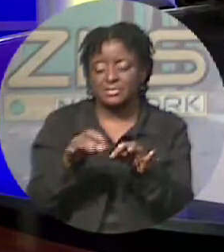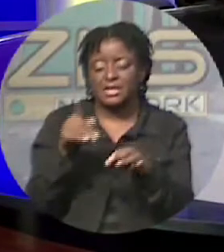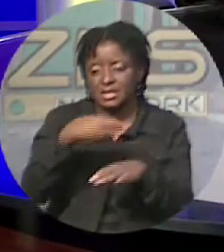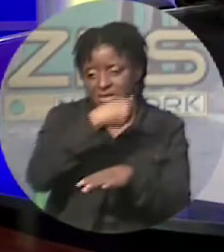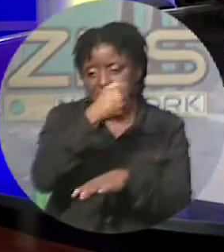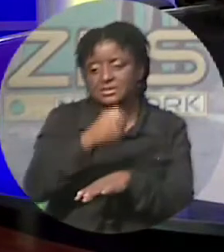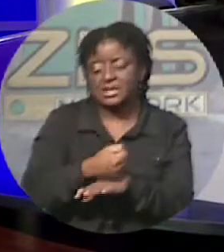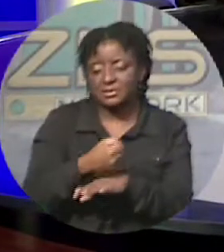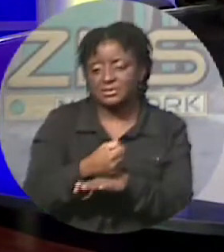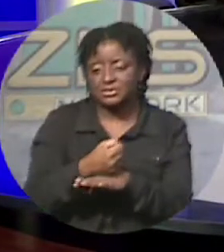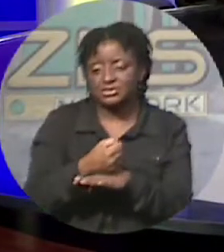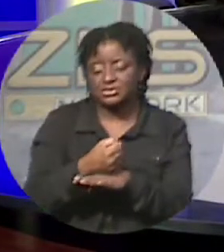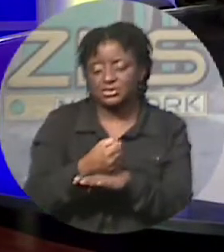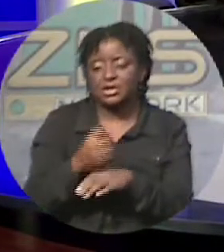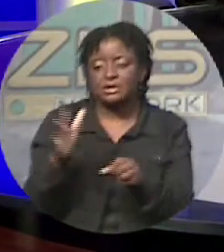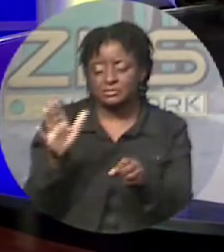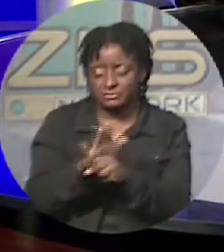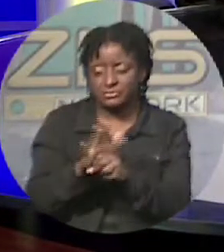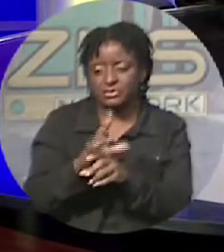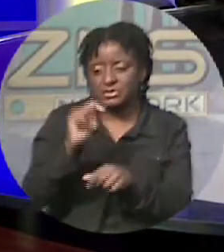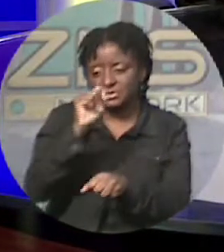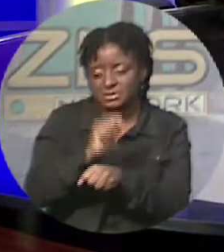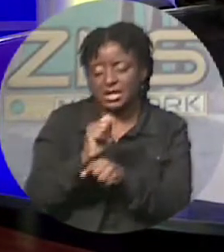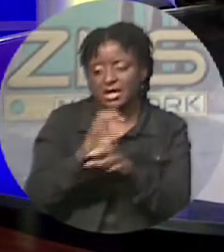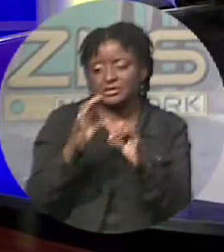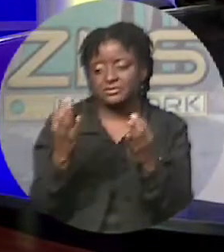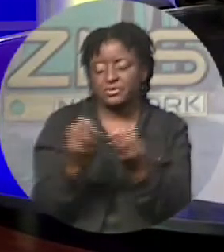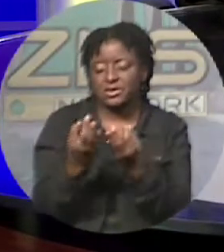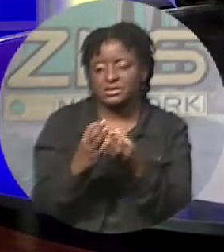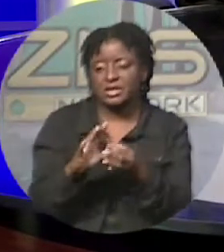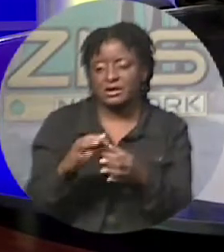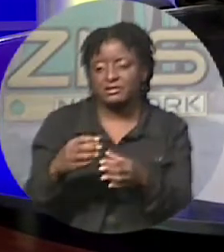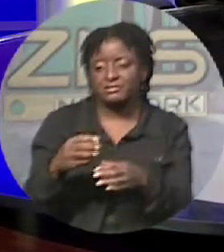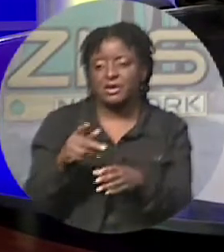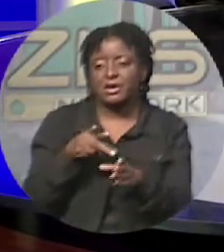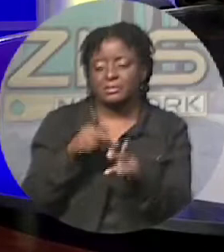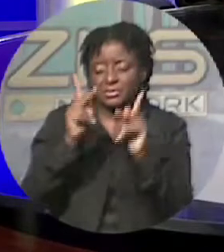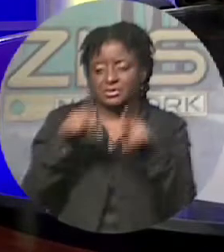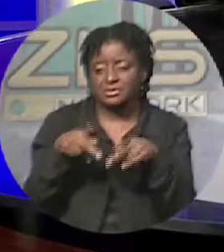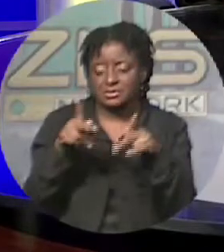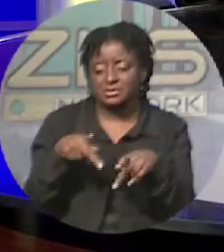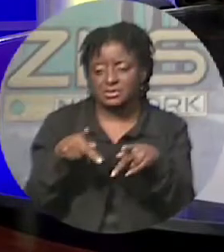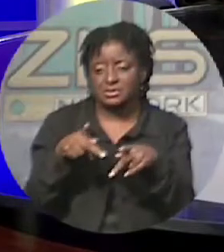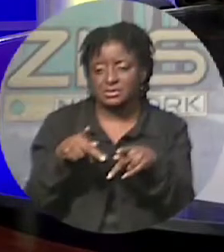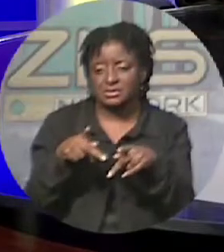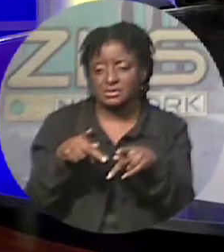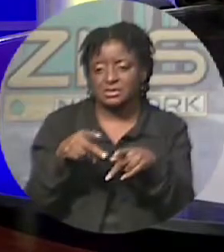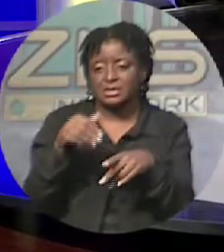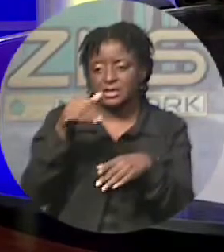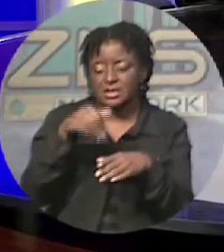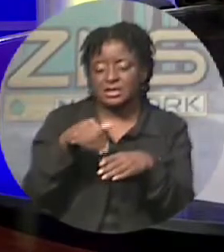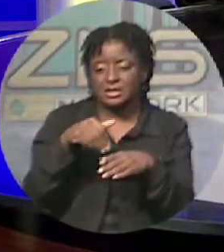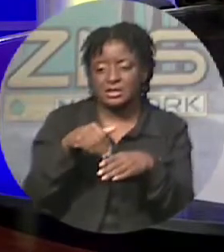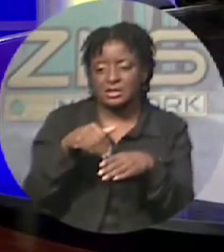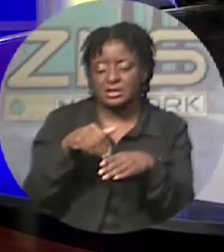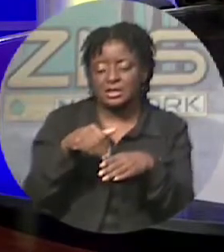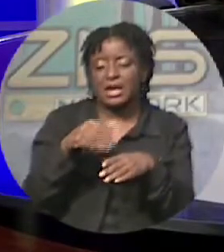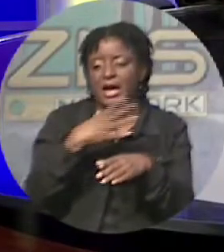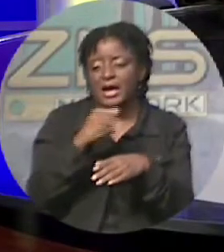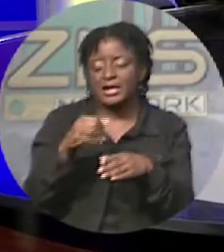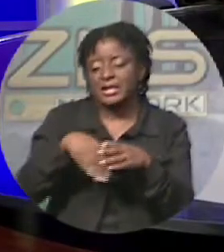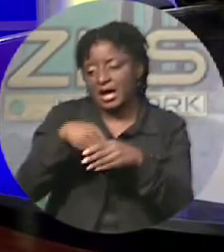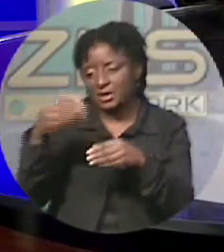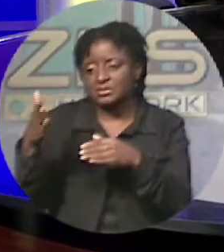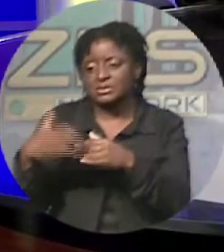a comprehensive task force of high-level professionals from a cross-section of disciplines within and on the outside of the medical profession